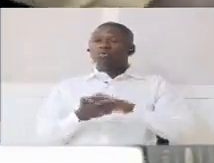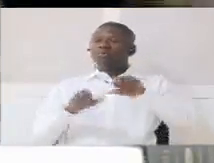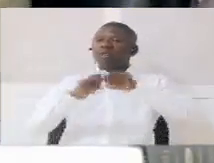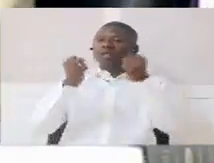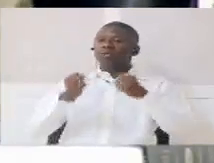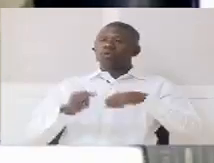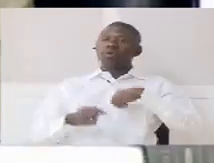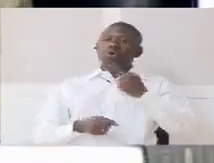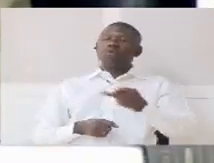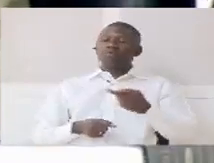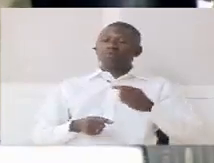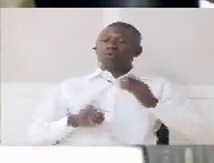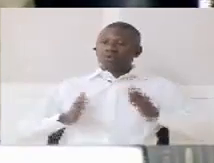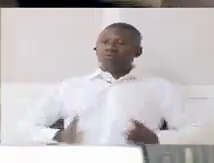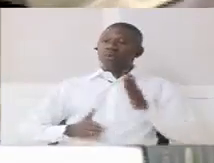rights,